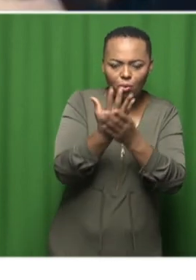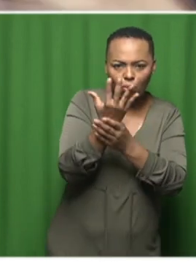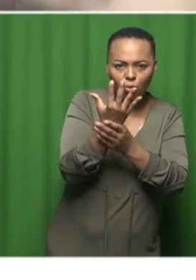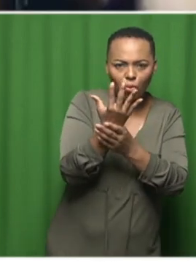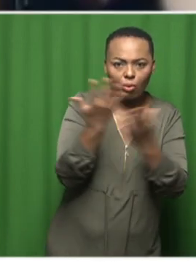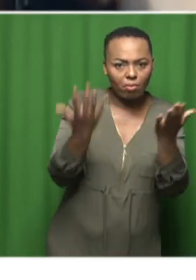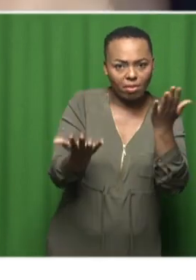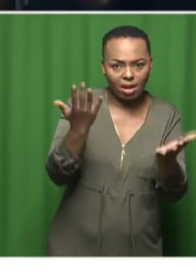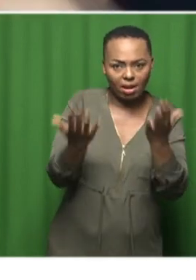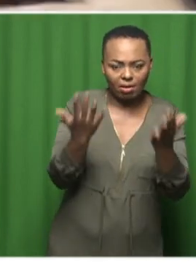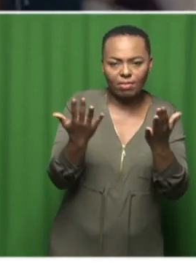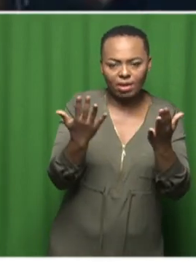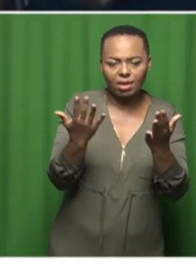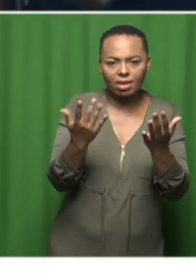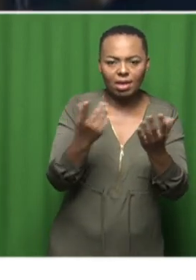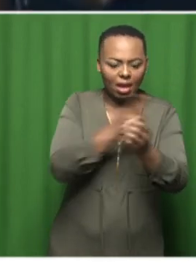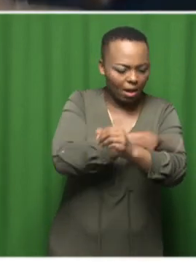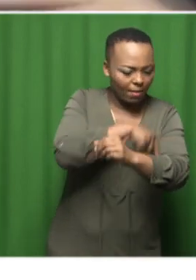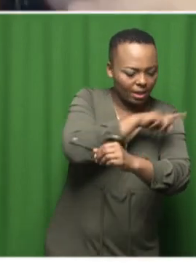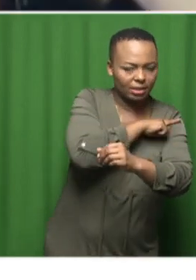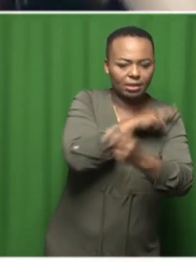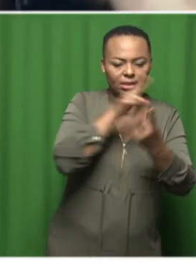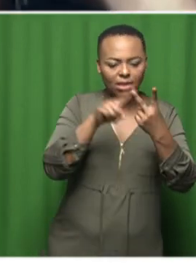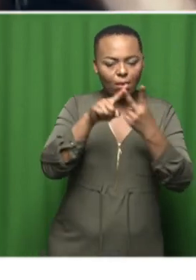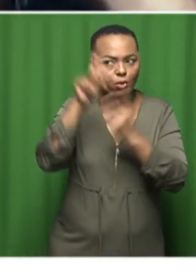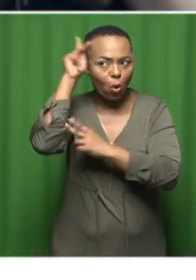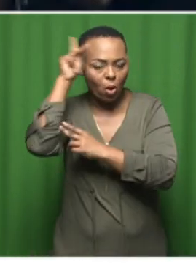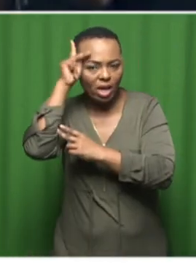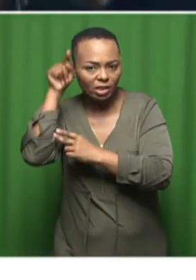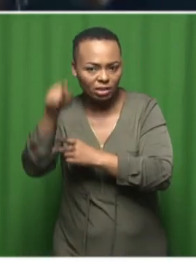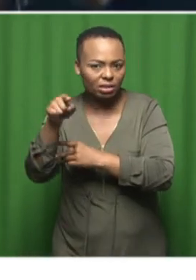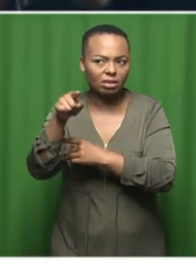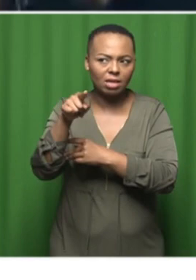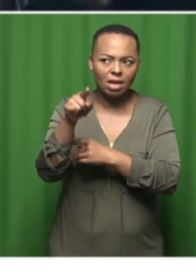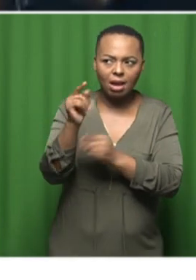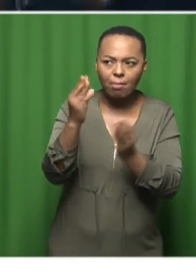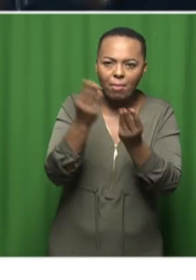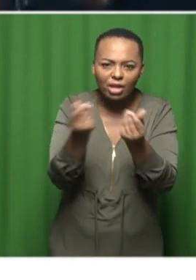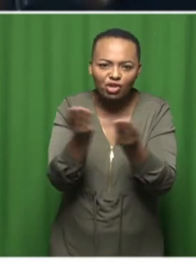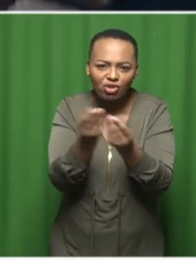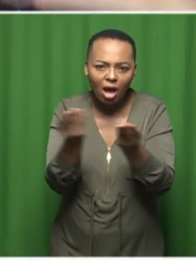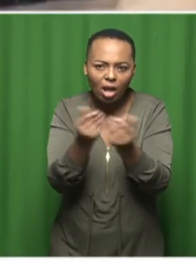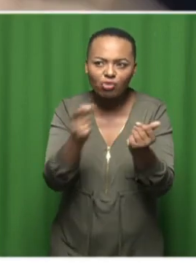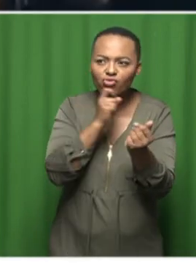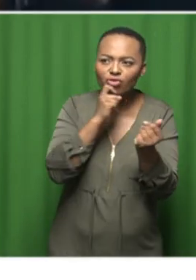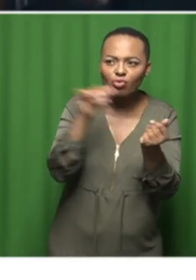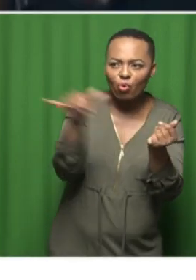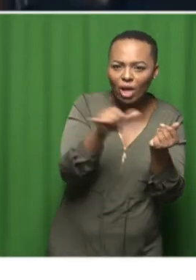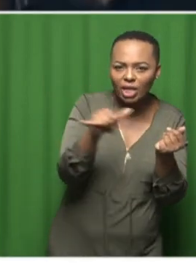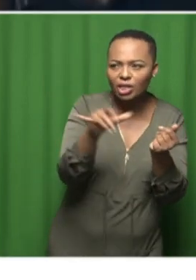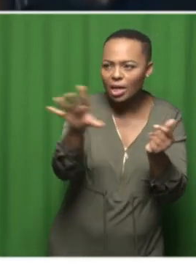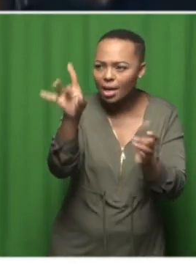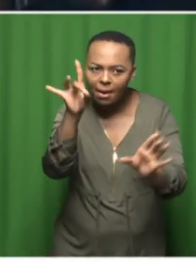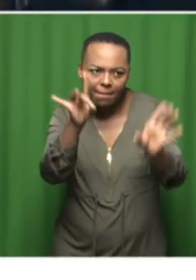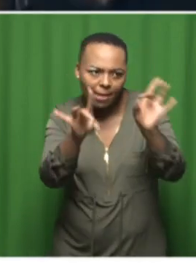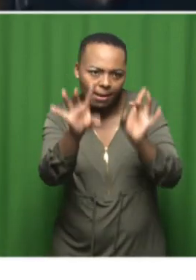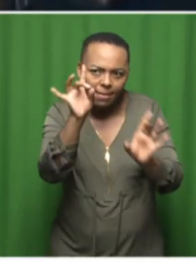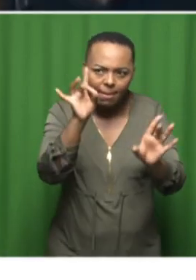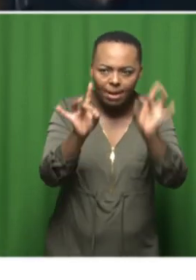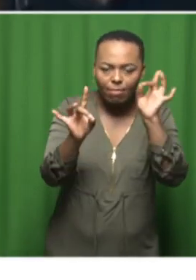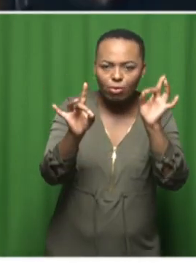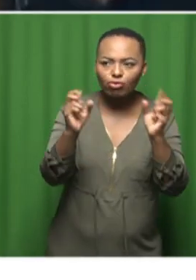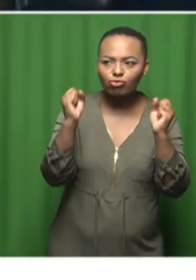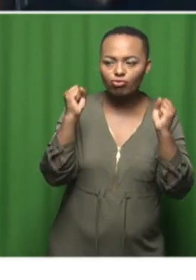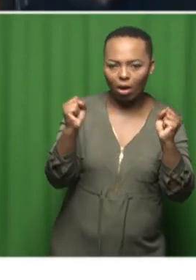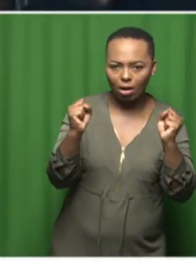maybe just increasing our capacity and our knowledge in terms of what materials we're using, what materials we can use. We're very